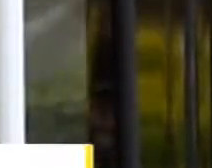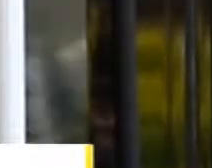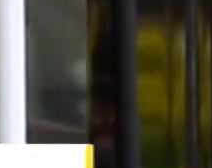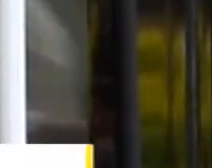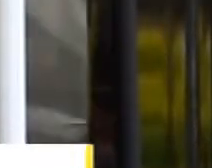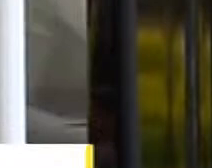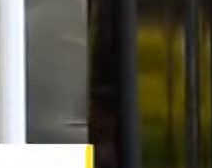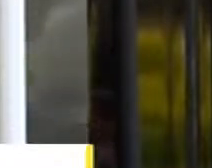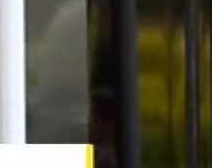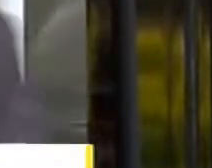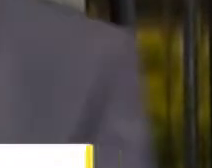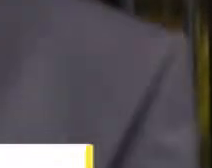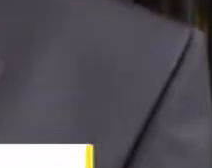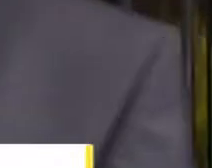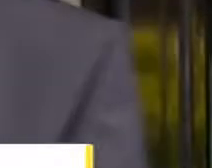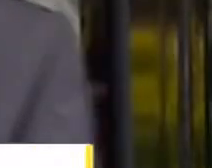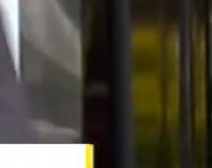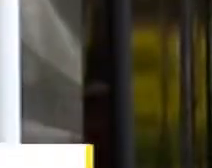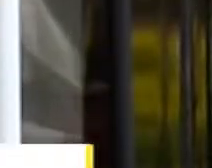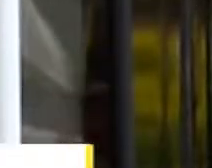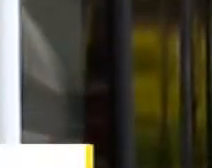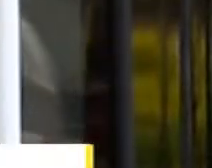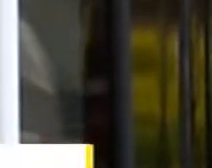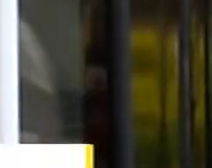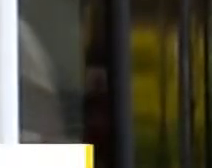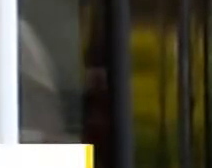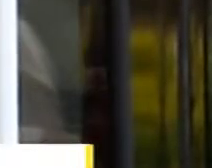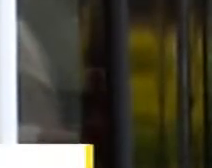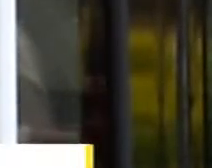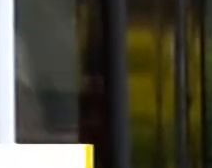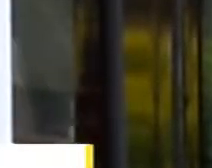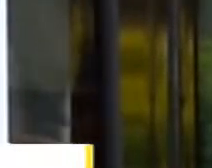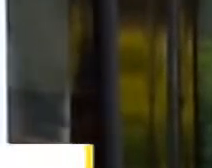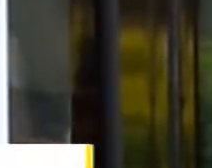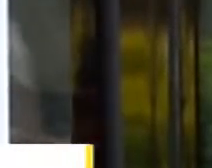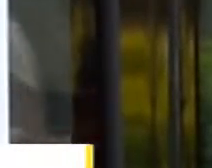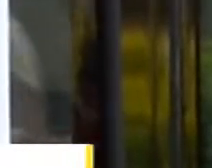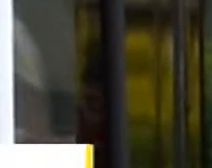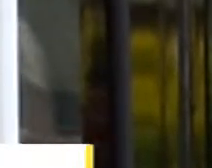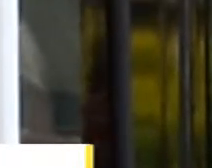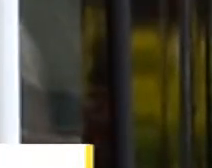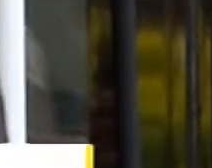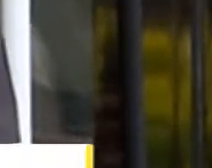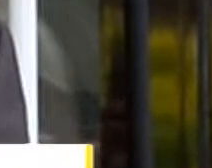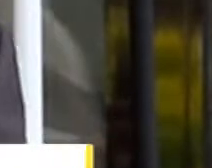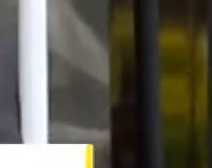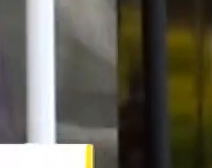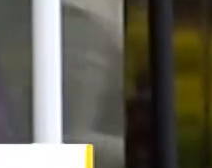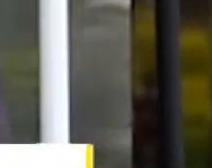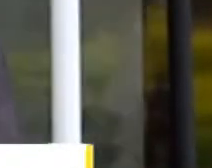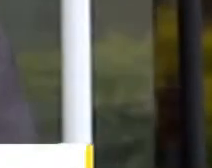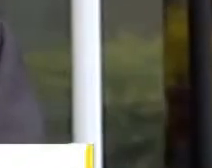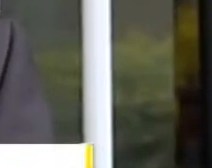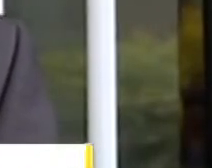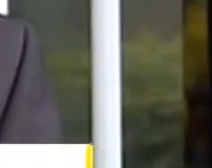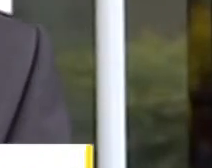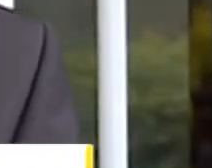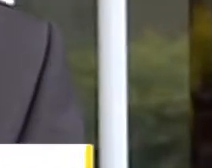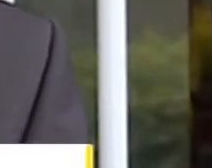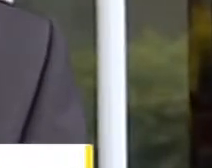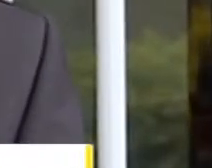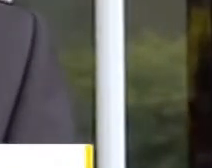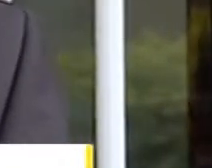that if you don't cooperate in any investigation, we can compel you to give